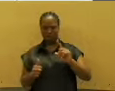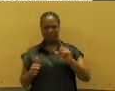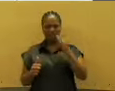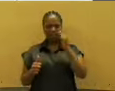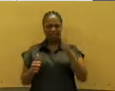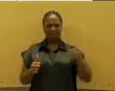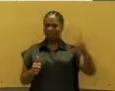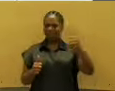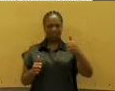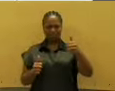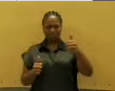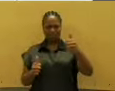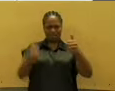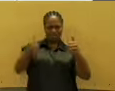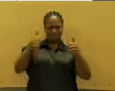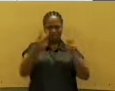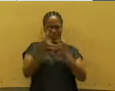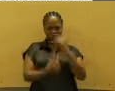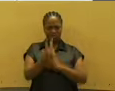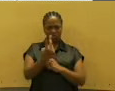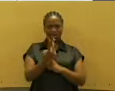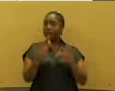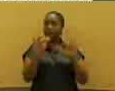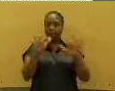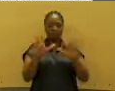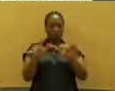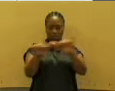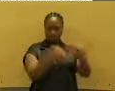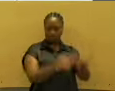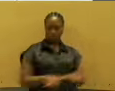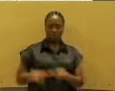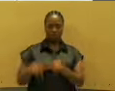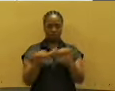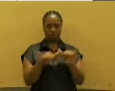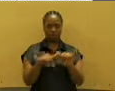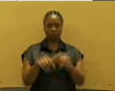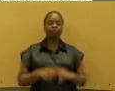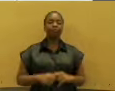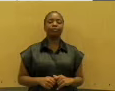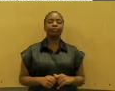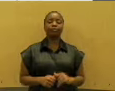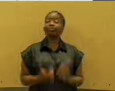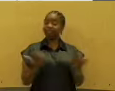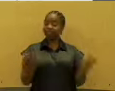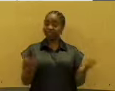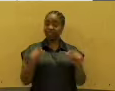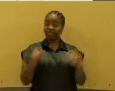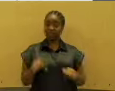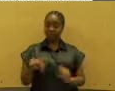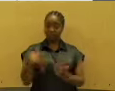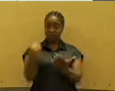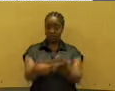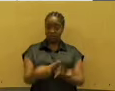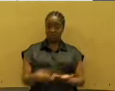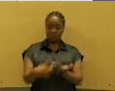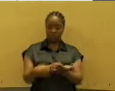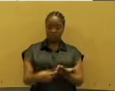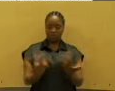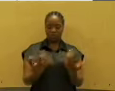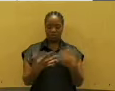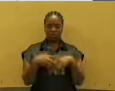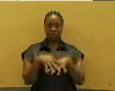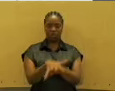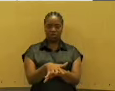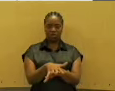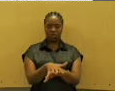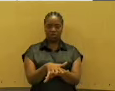also impacts men and people alike. So it goes without saying that this conversation on including, on inclusion,